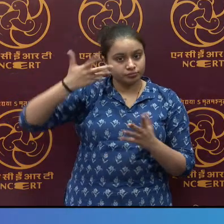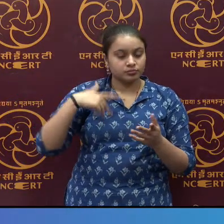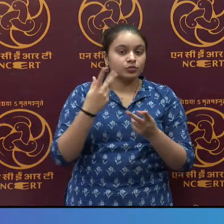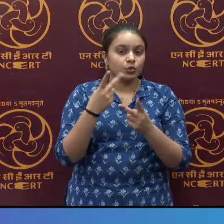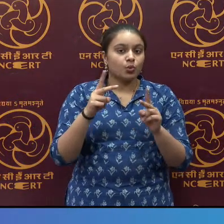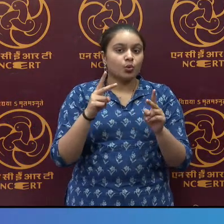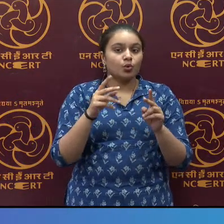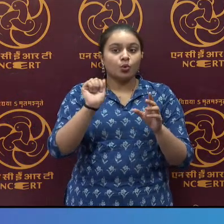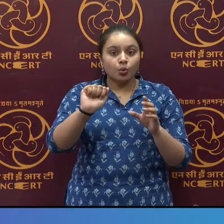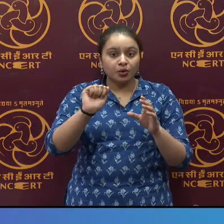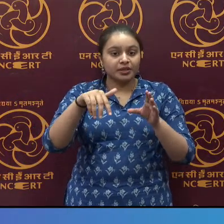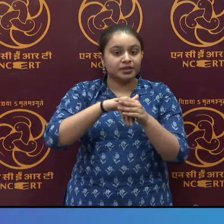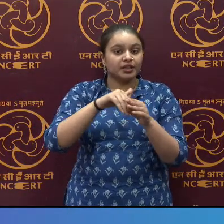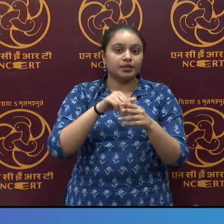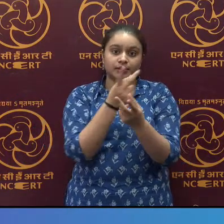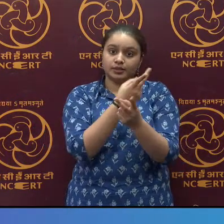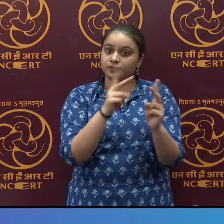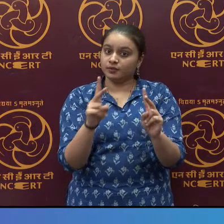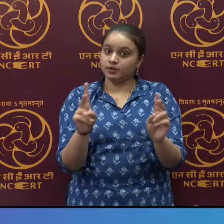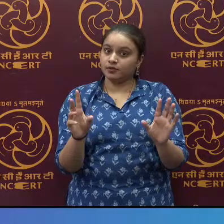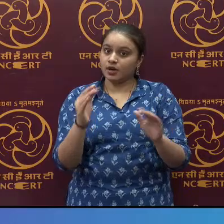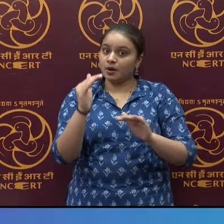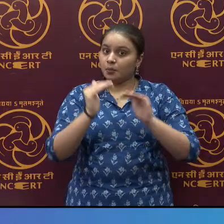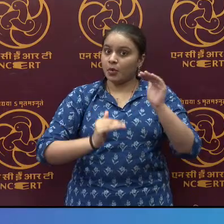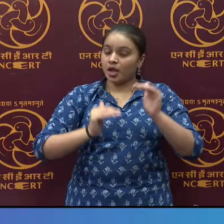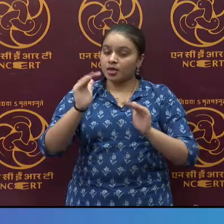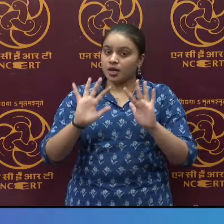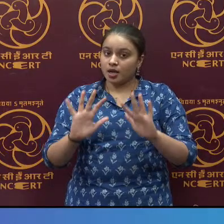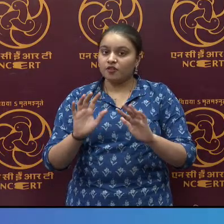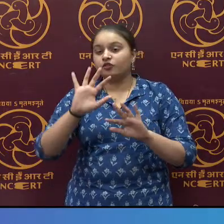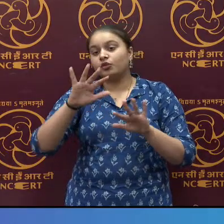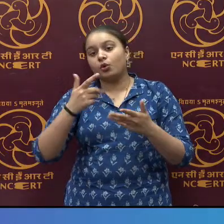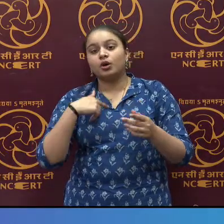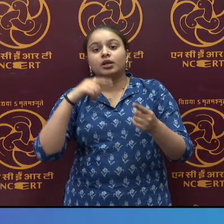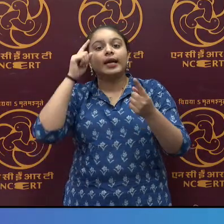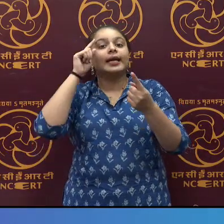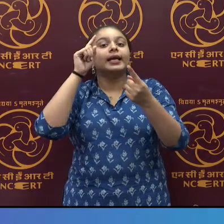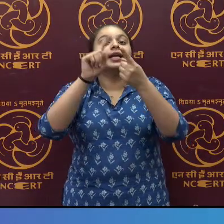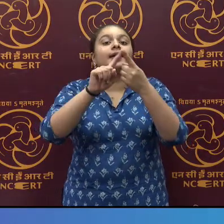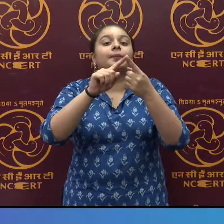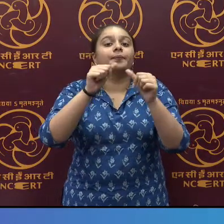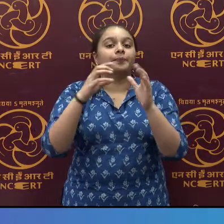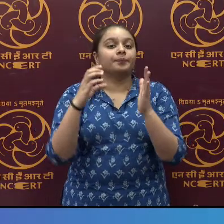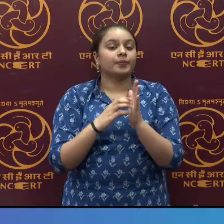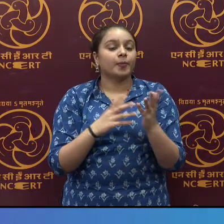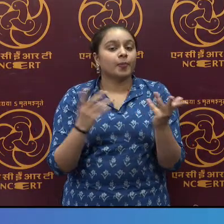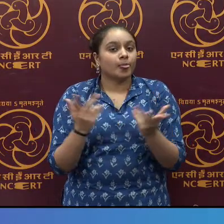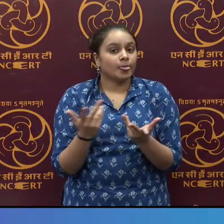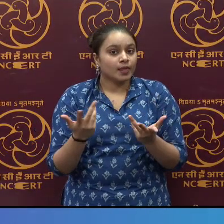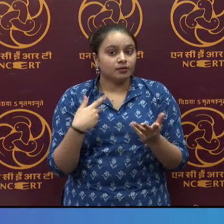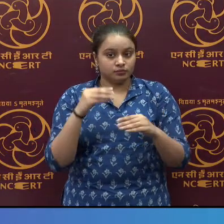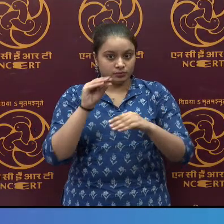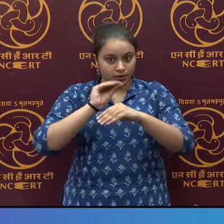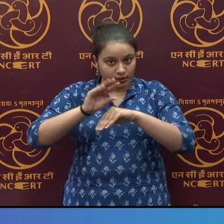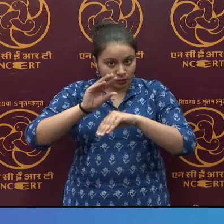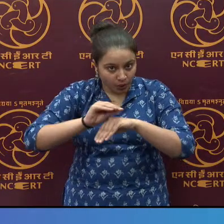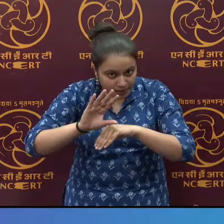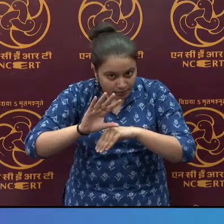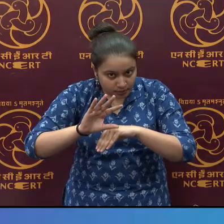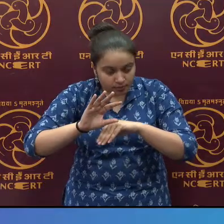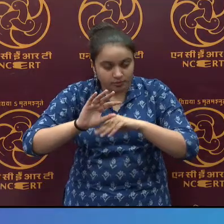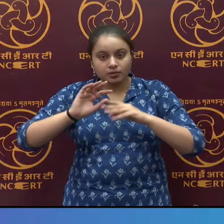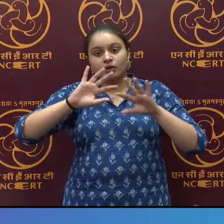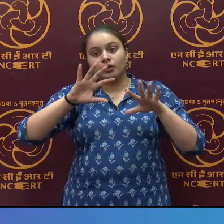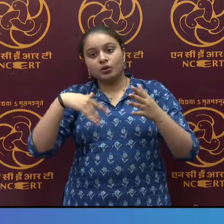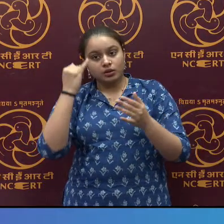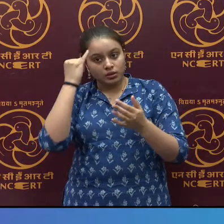vary according to the audience. Also, what is the aim of my article? Do I want to advise the reader? Do I